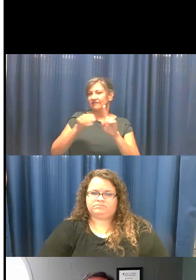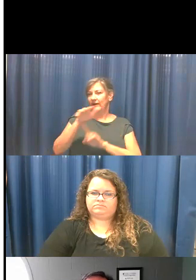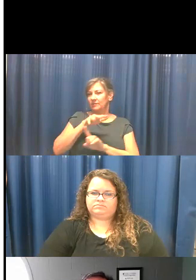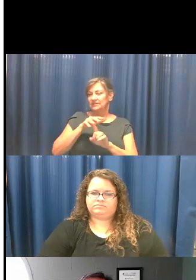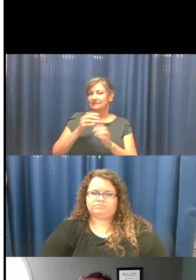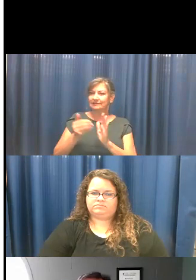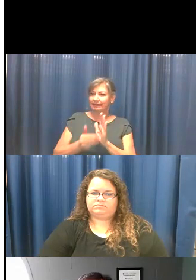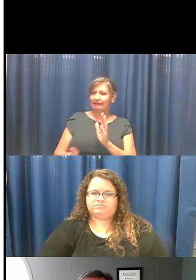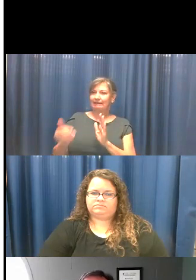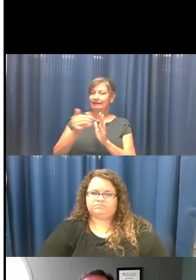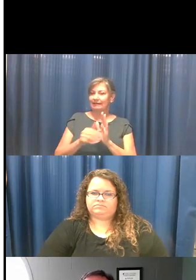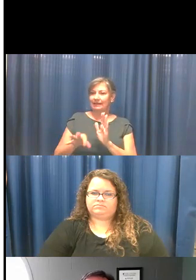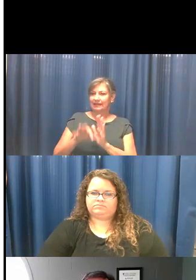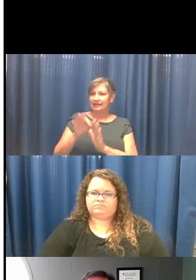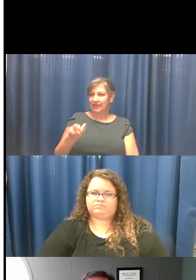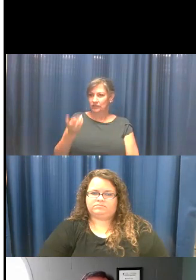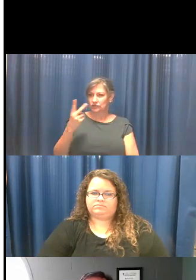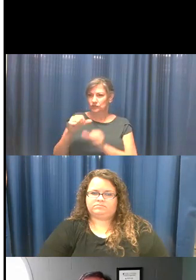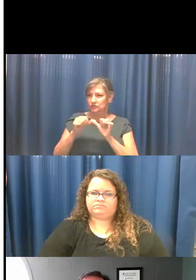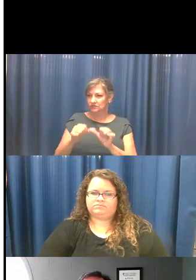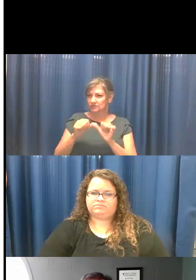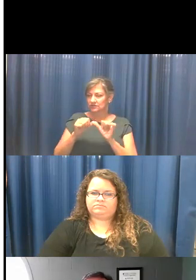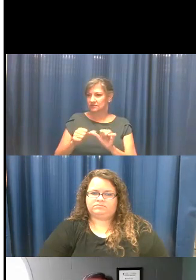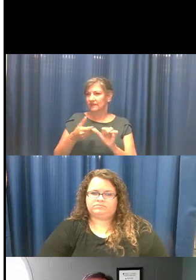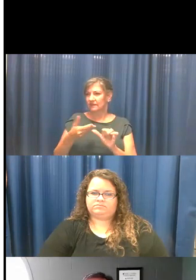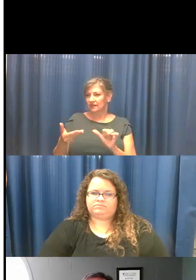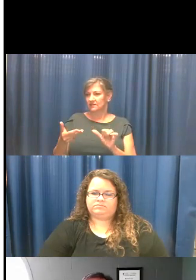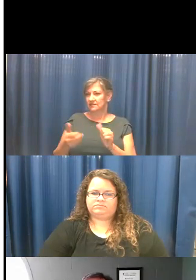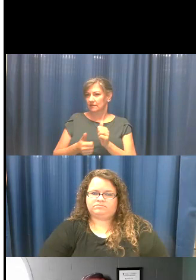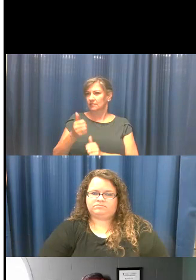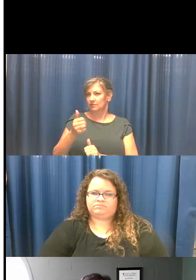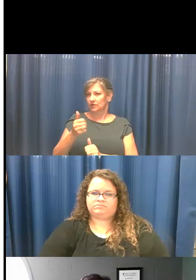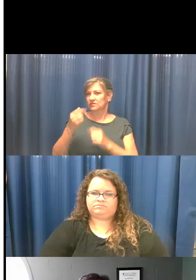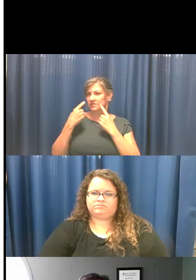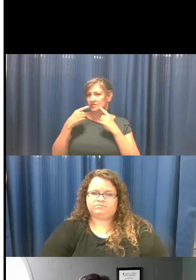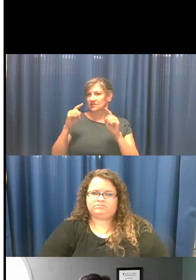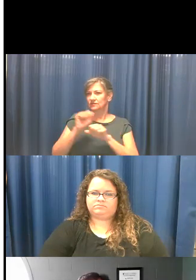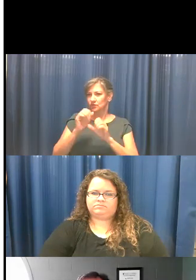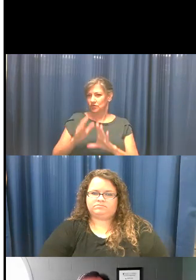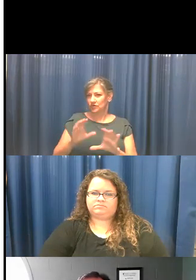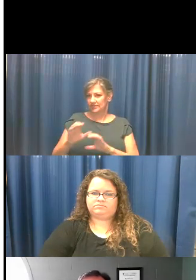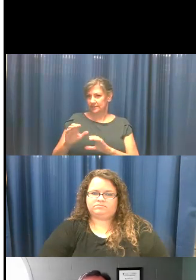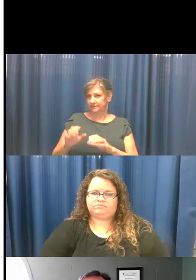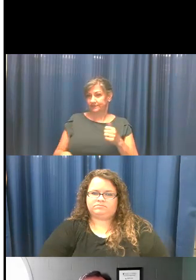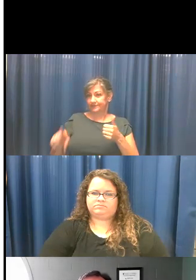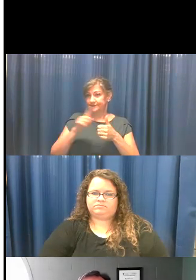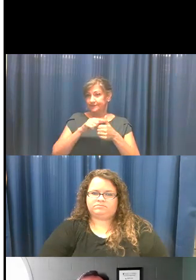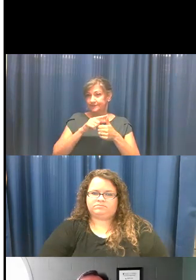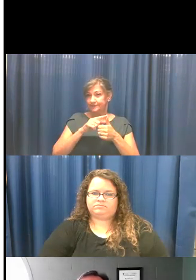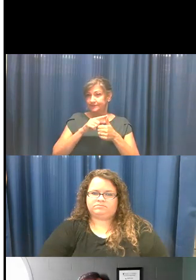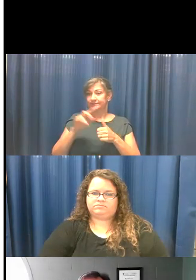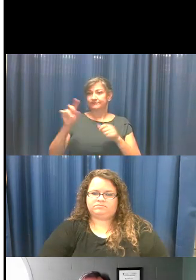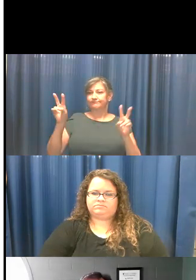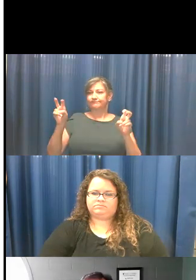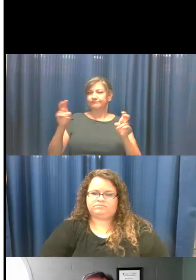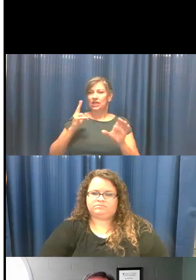he found two consistent things that the most successful workers did. Number one, they were joiners.